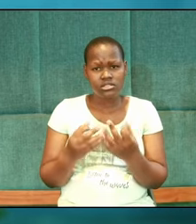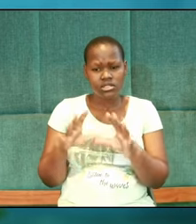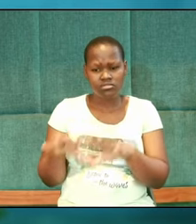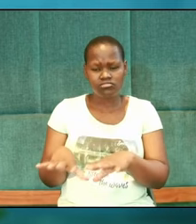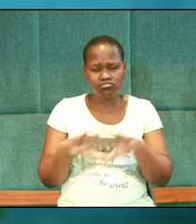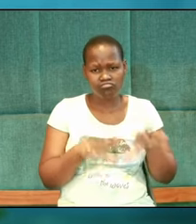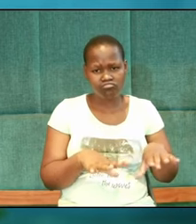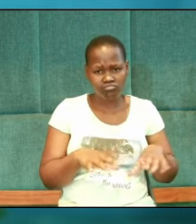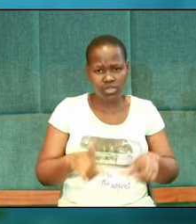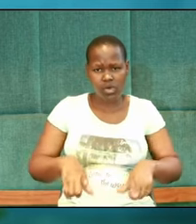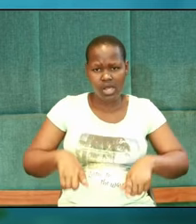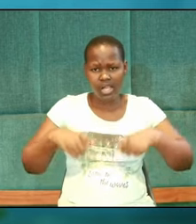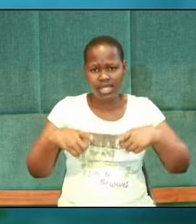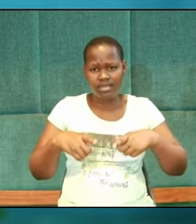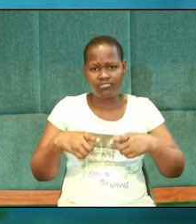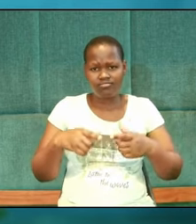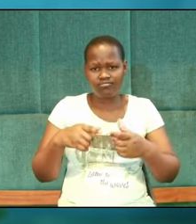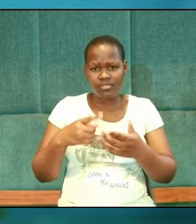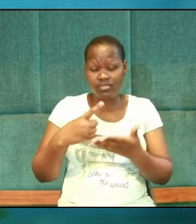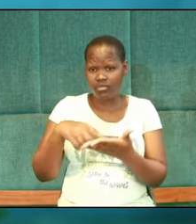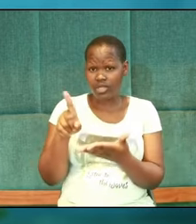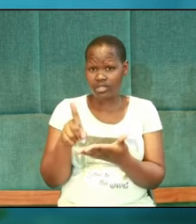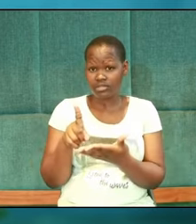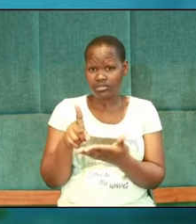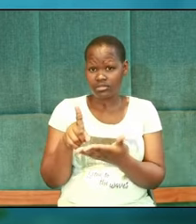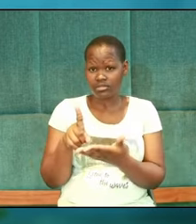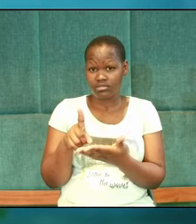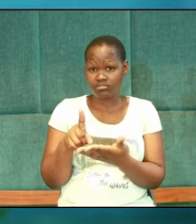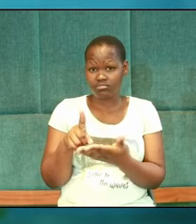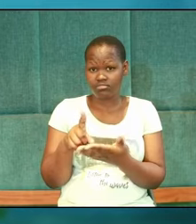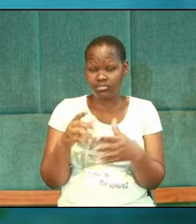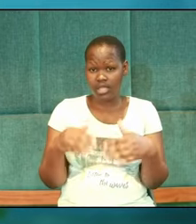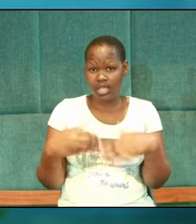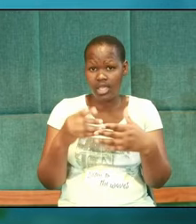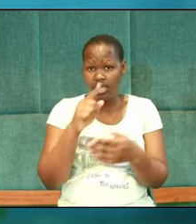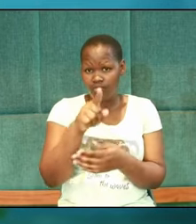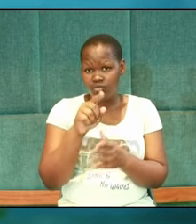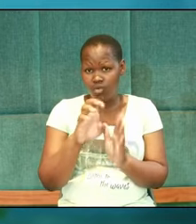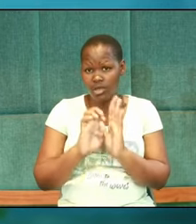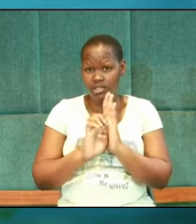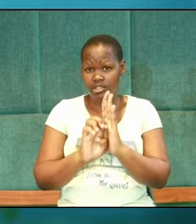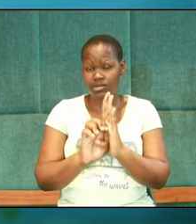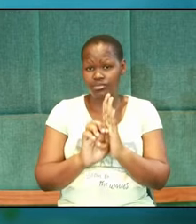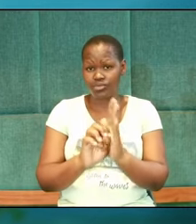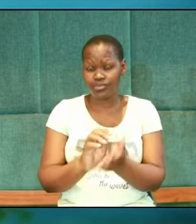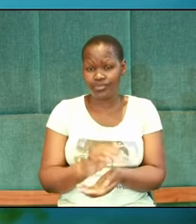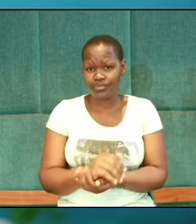to live right. Ignorant. Let me give you an example.